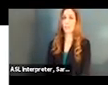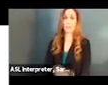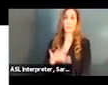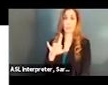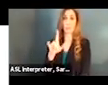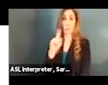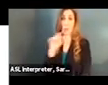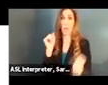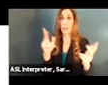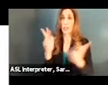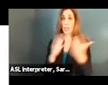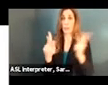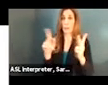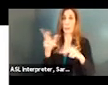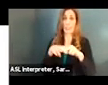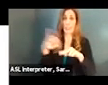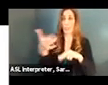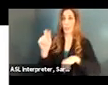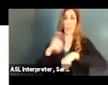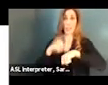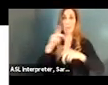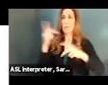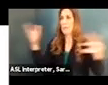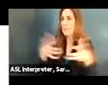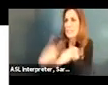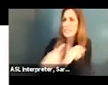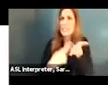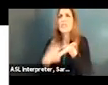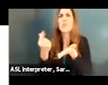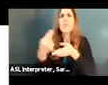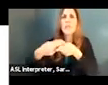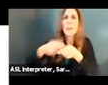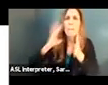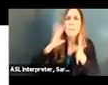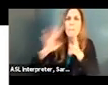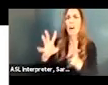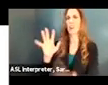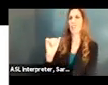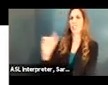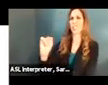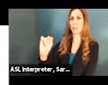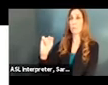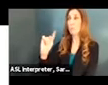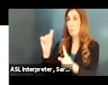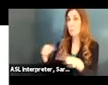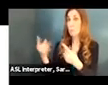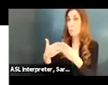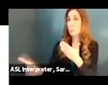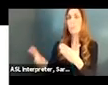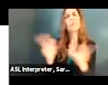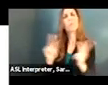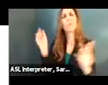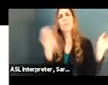know some of the people that were sitting there at the time, and they said, well, we'll call it assistive technology. People since then have thrown out lots of